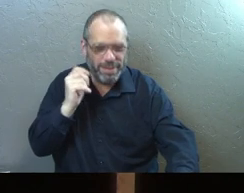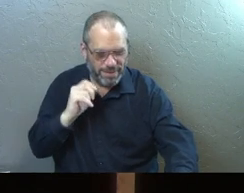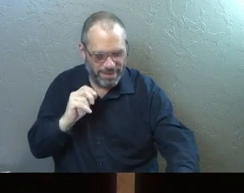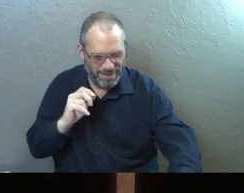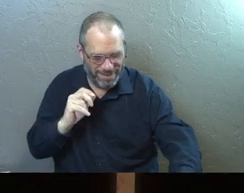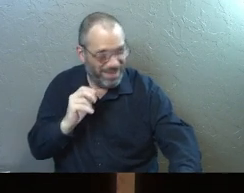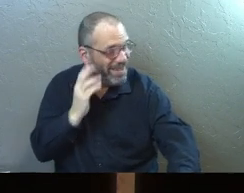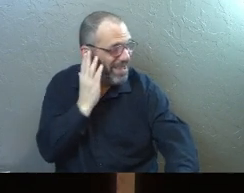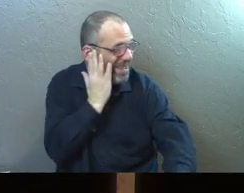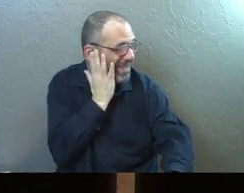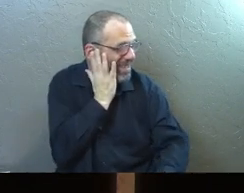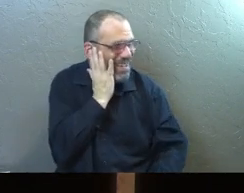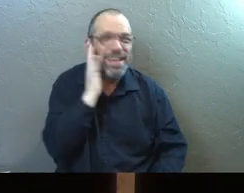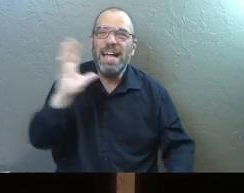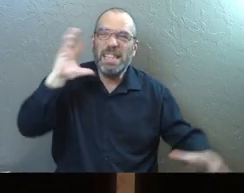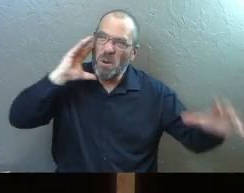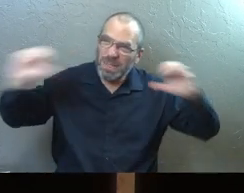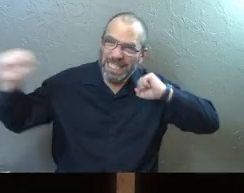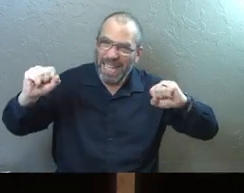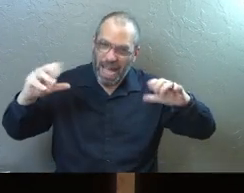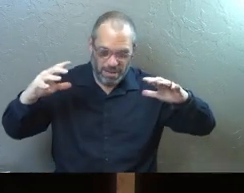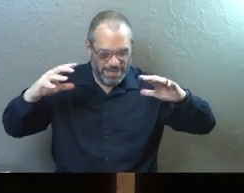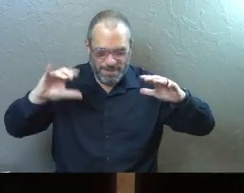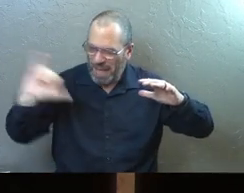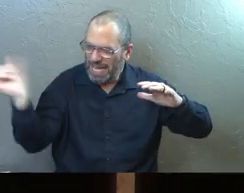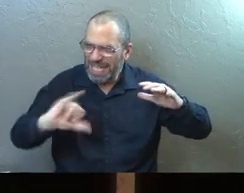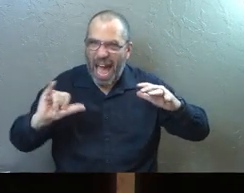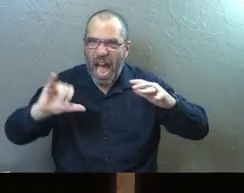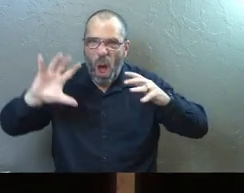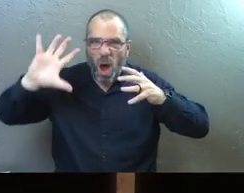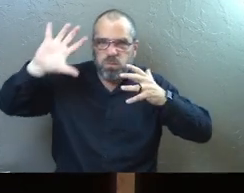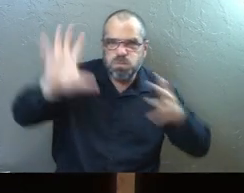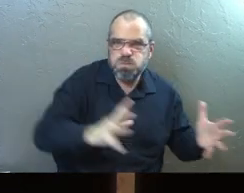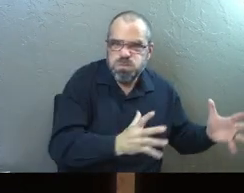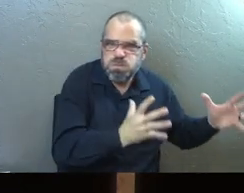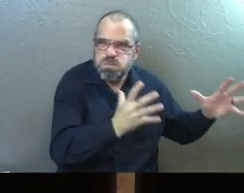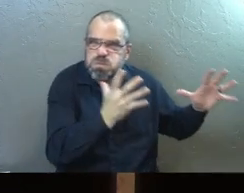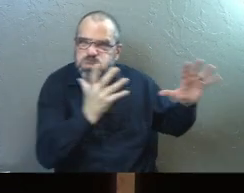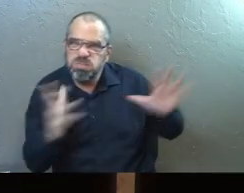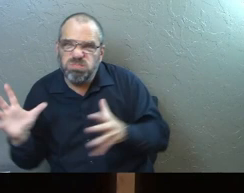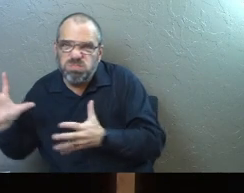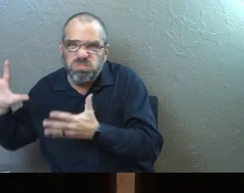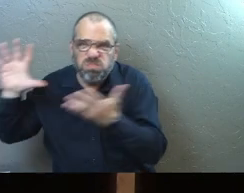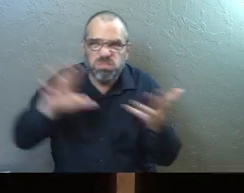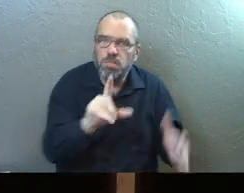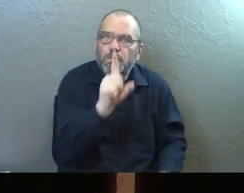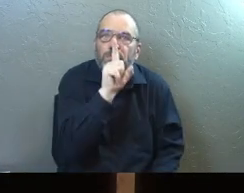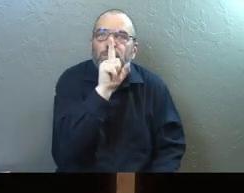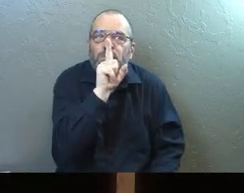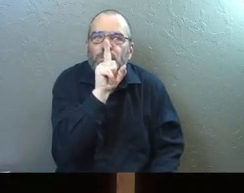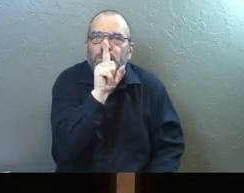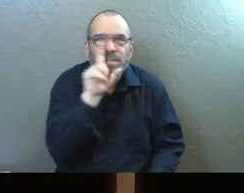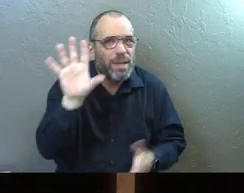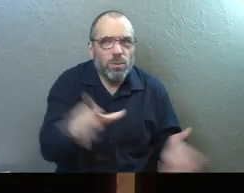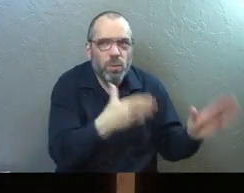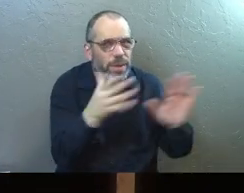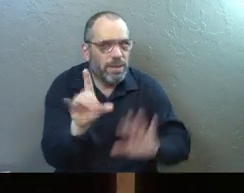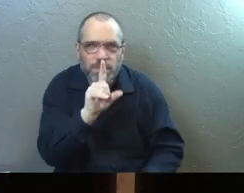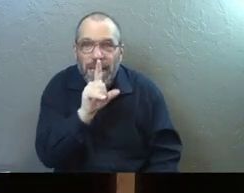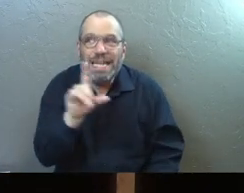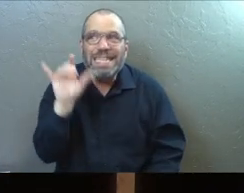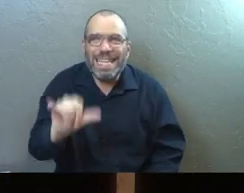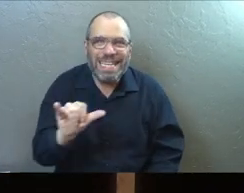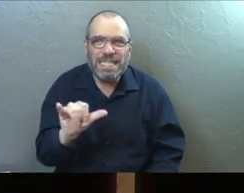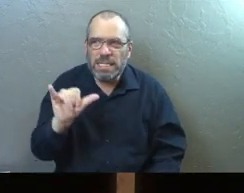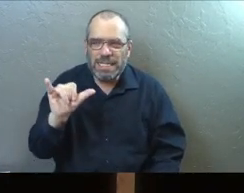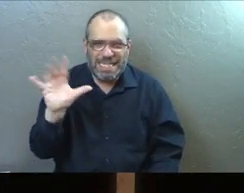Right? There was a sound like a mighty windstorm. He doesn't say it was a windstorm. He